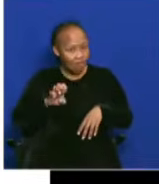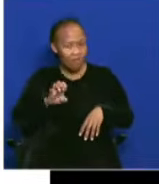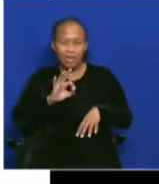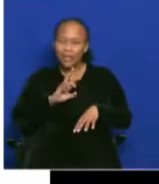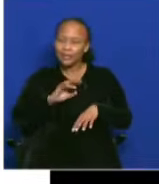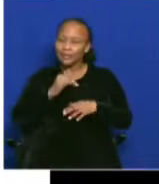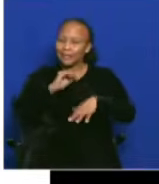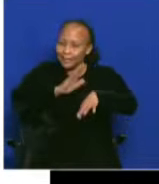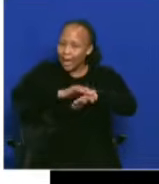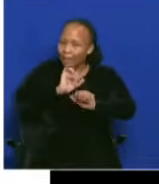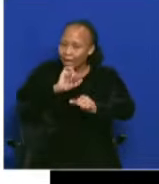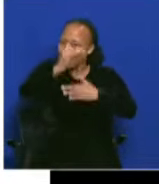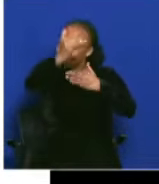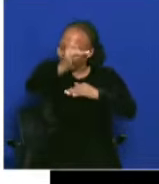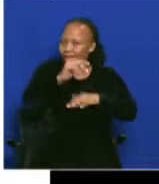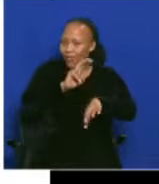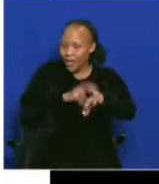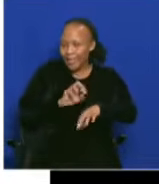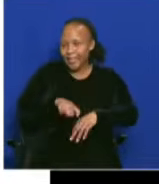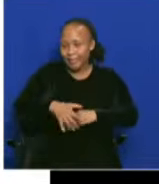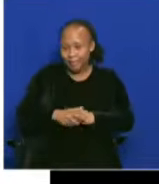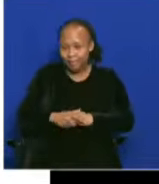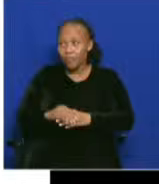And General Khan says, "I agree."